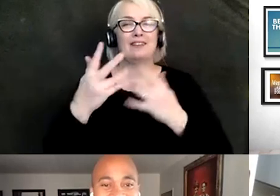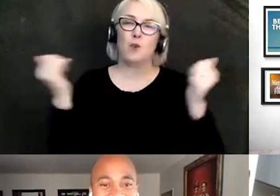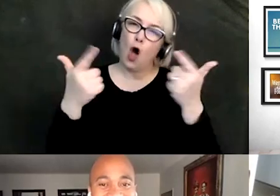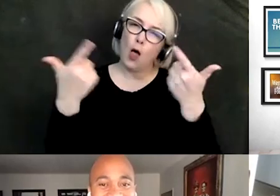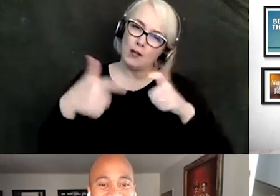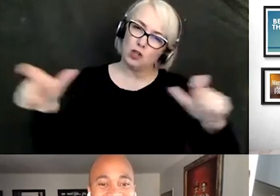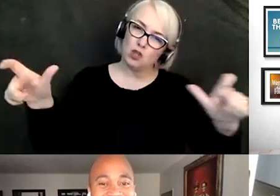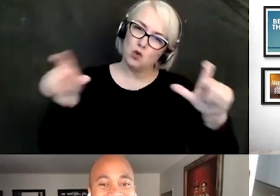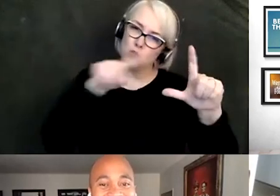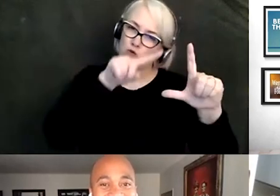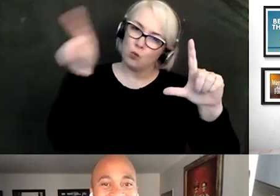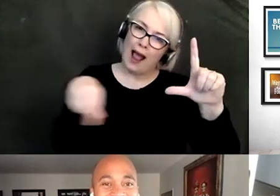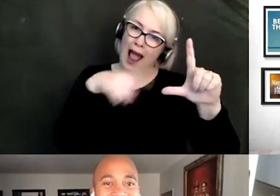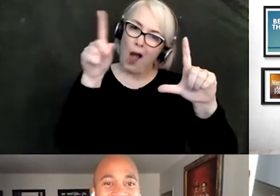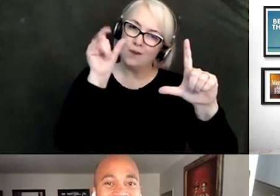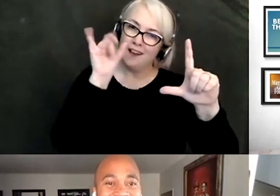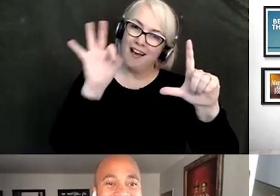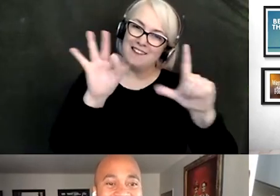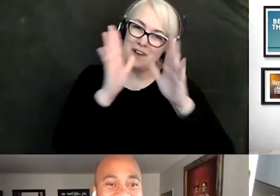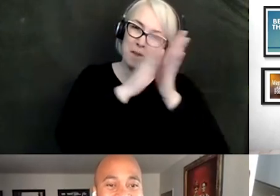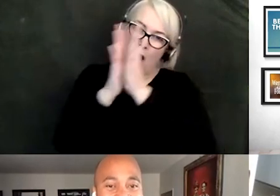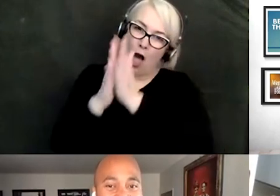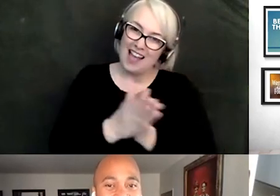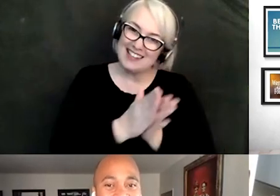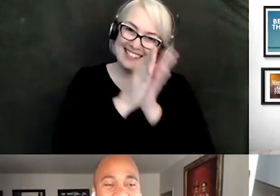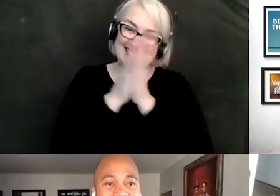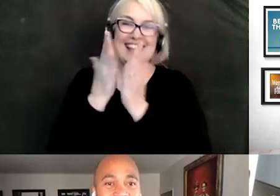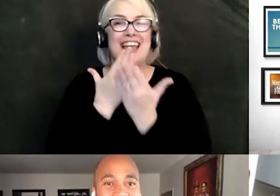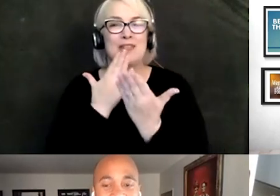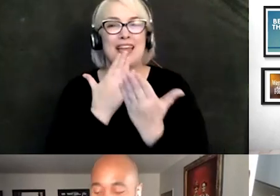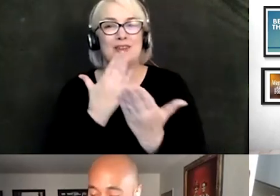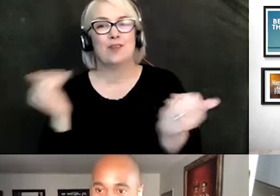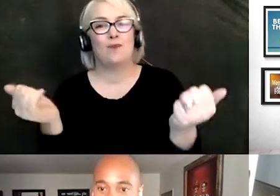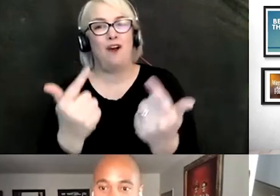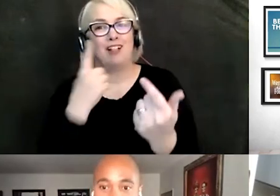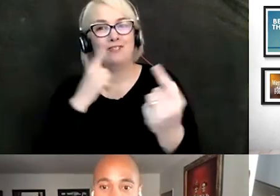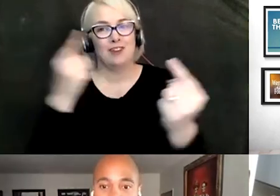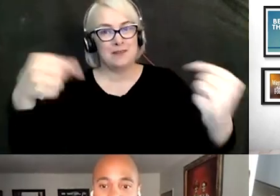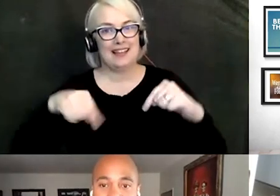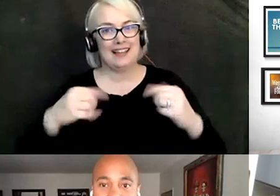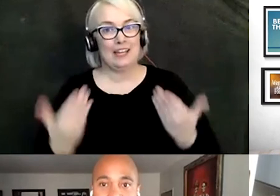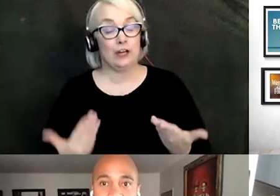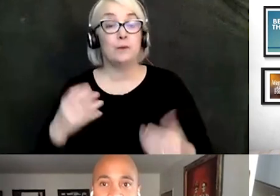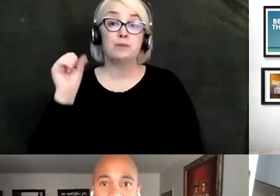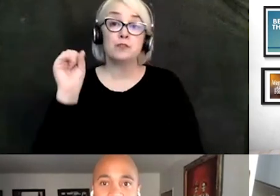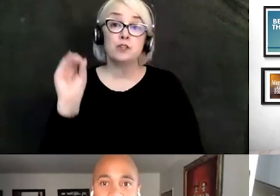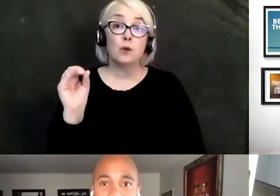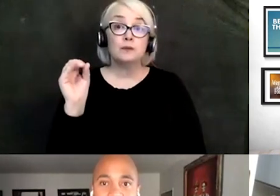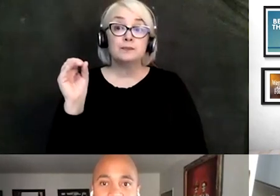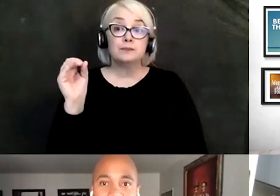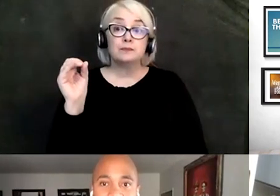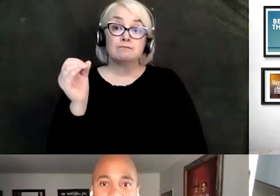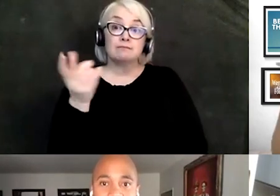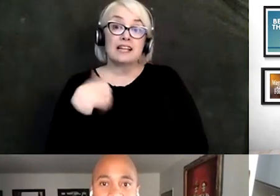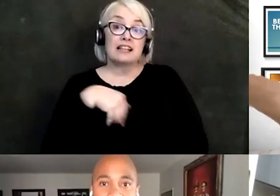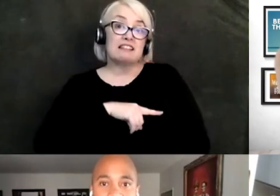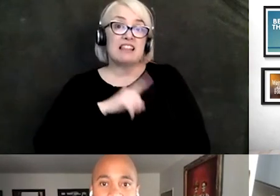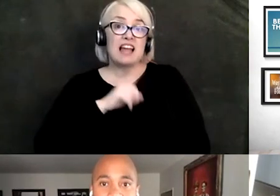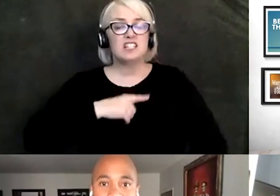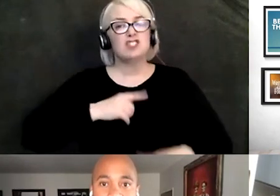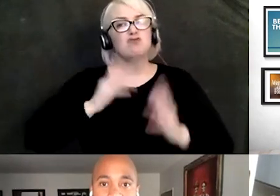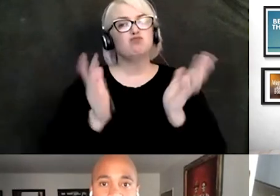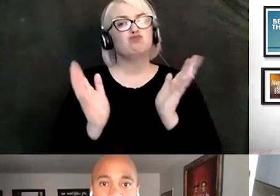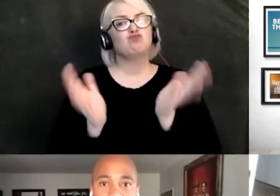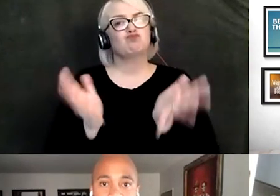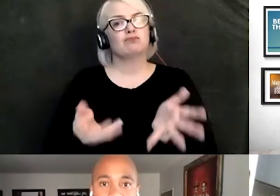huge round of applause. Thank you. Thank you. Thank you for being here. Um, so let's, um, let's talk generally for